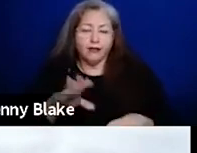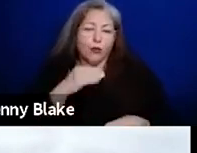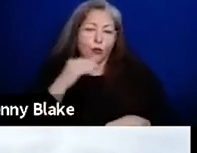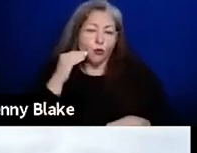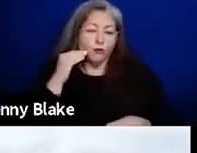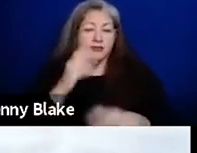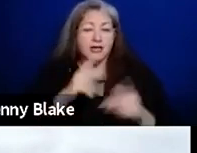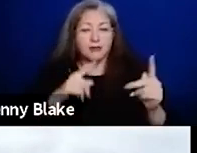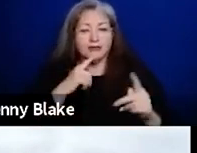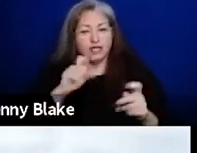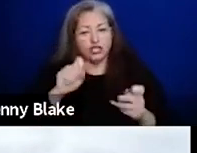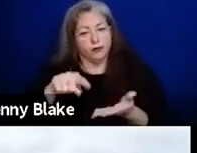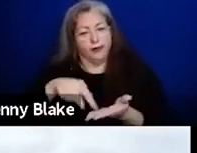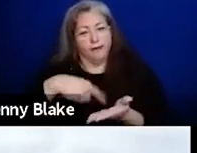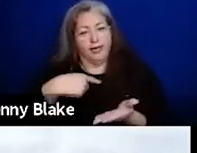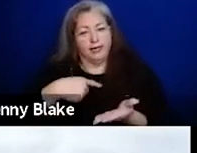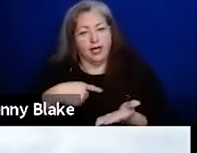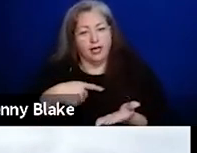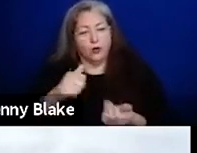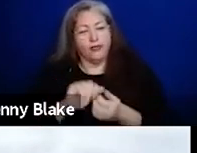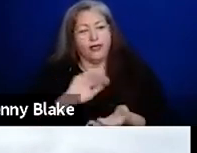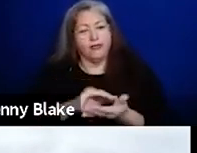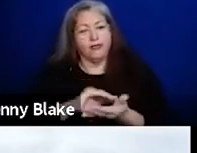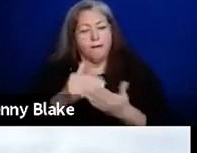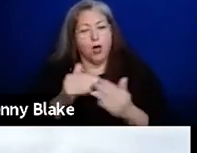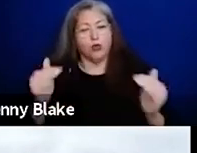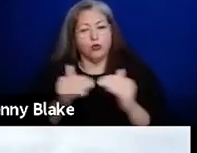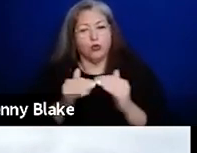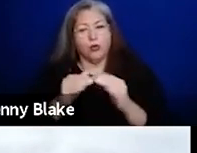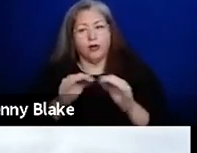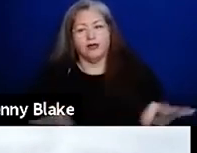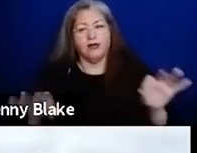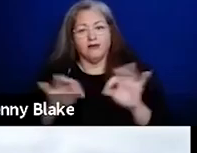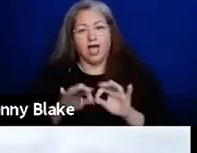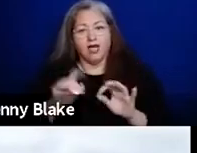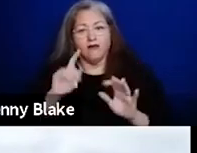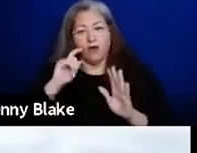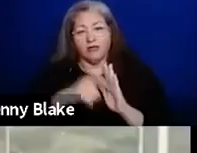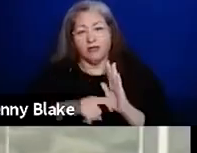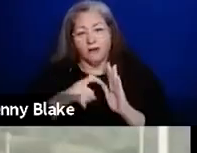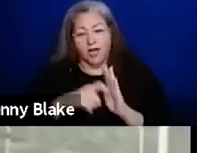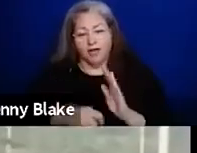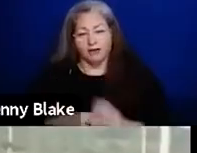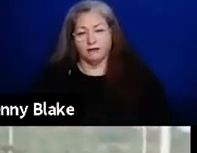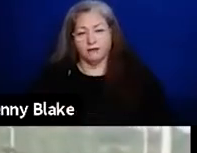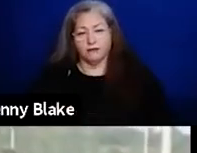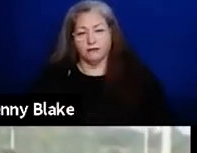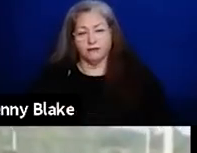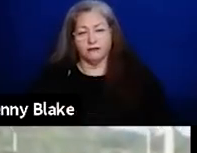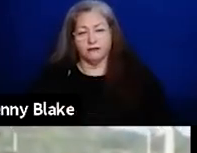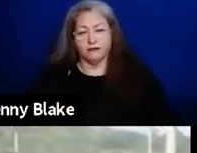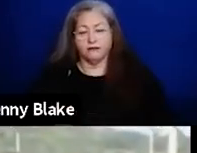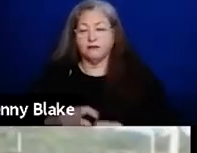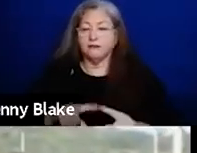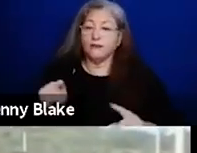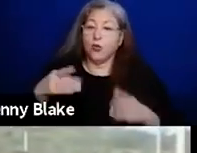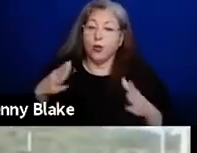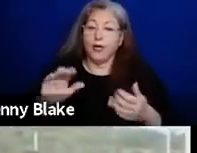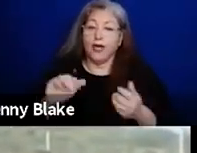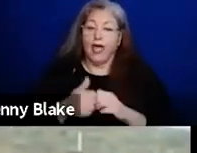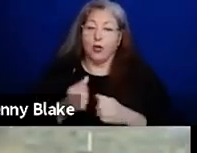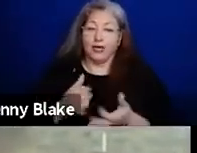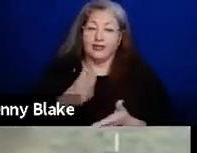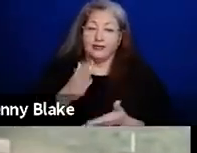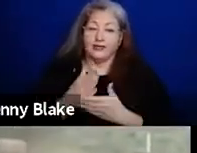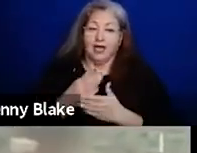be compensated with amounts they believe reflect the value of the mine to its owners. It's the only way we can stop the